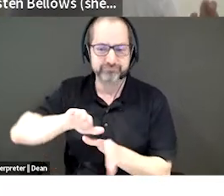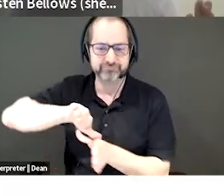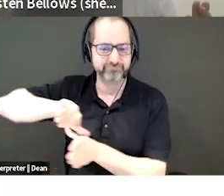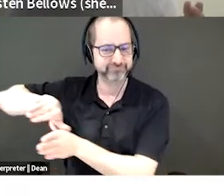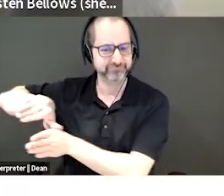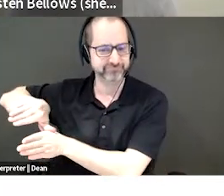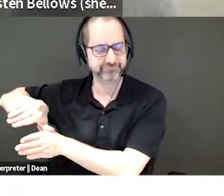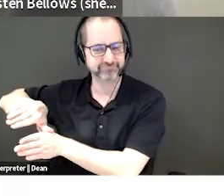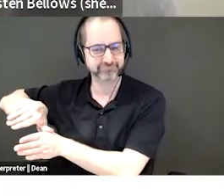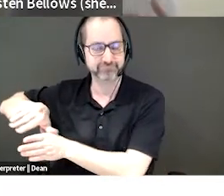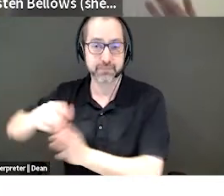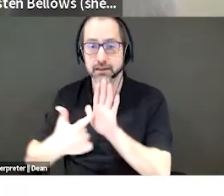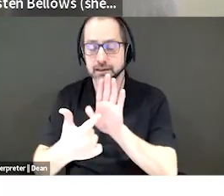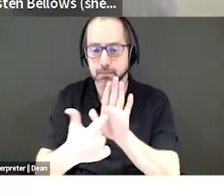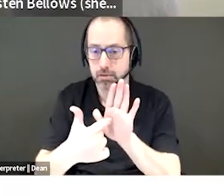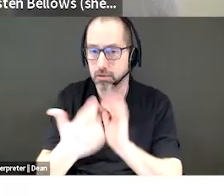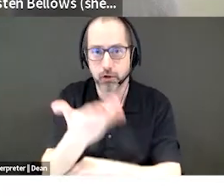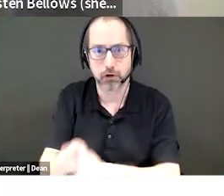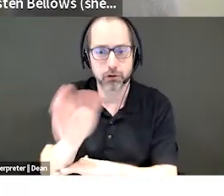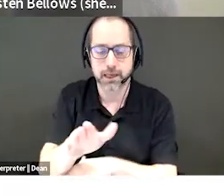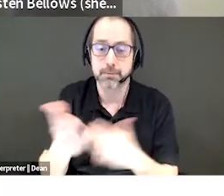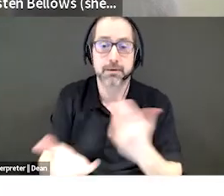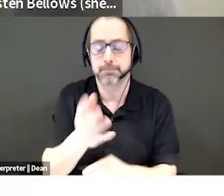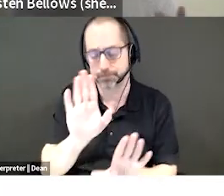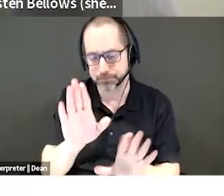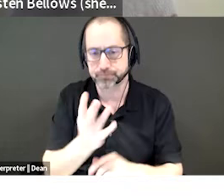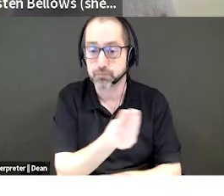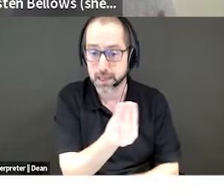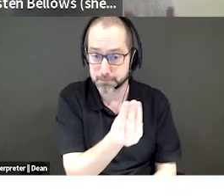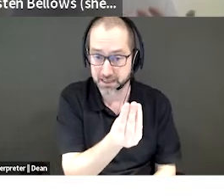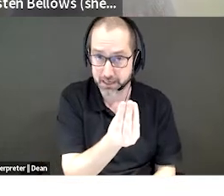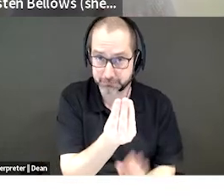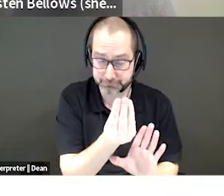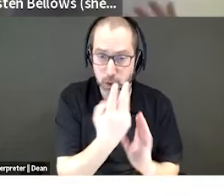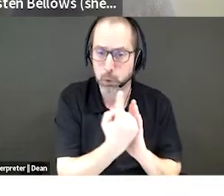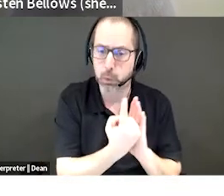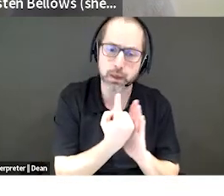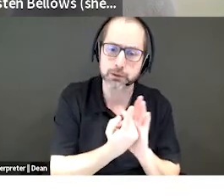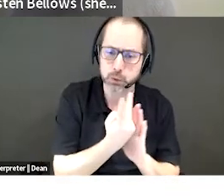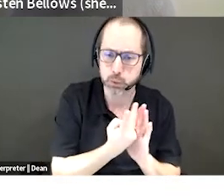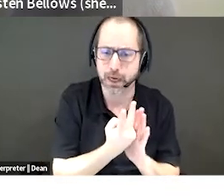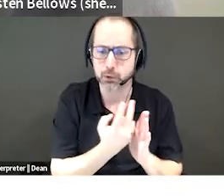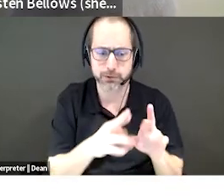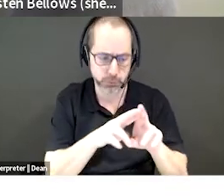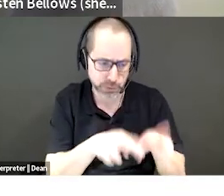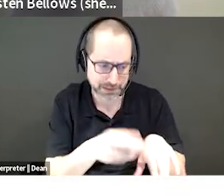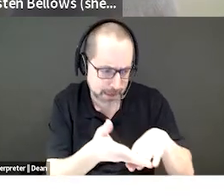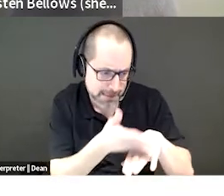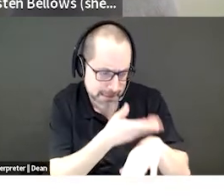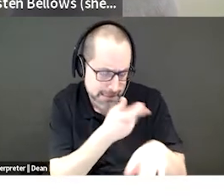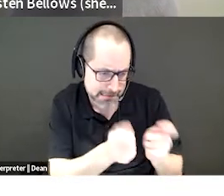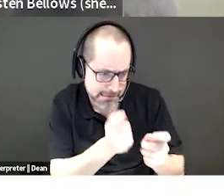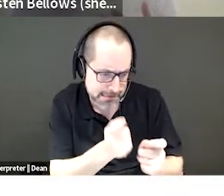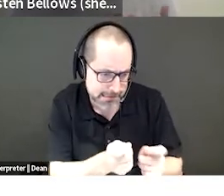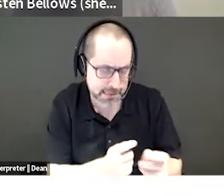So just as an example, maybe on Monday, you take 1 to 2 hours like completing your resumes.